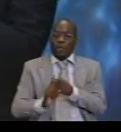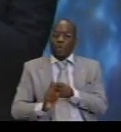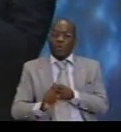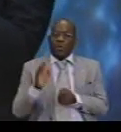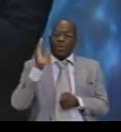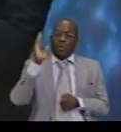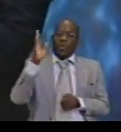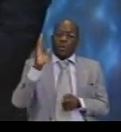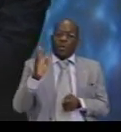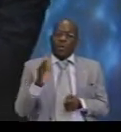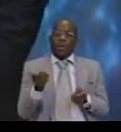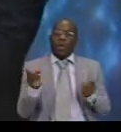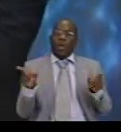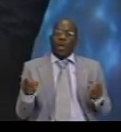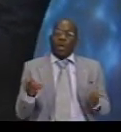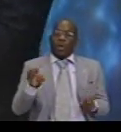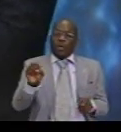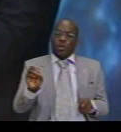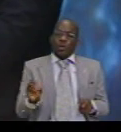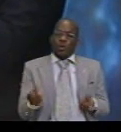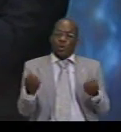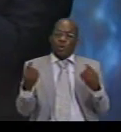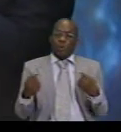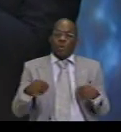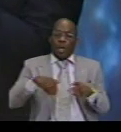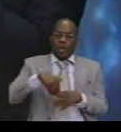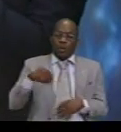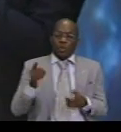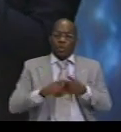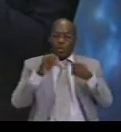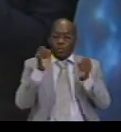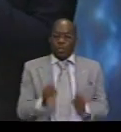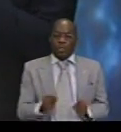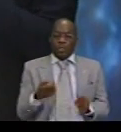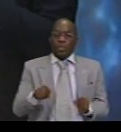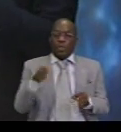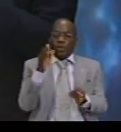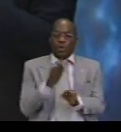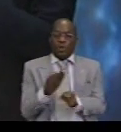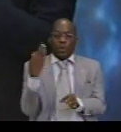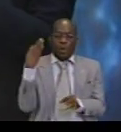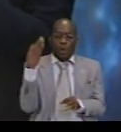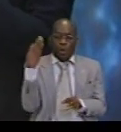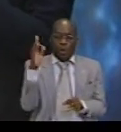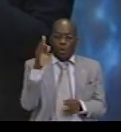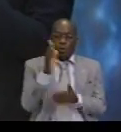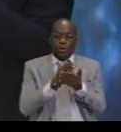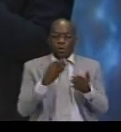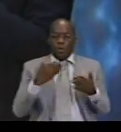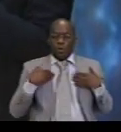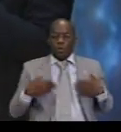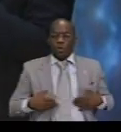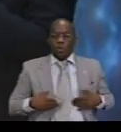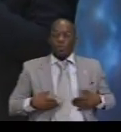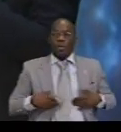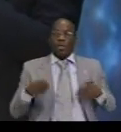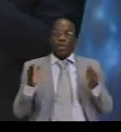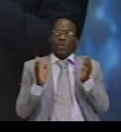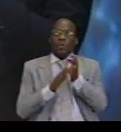So come out to strengthen the faith of somebody else. Thank the Lord. Praise Him. Glorify His